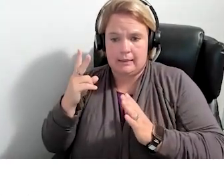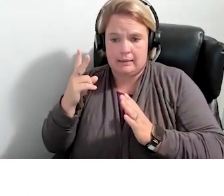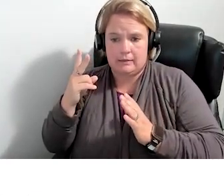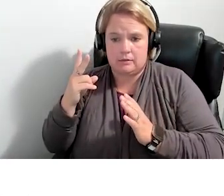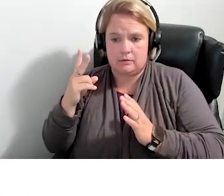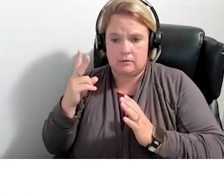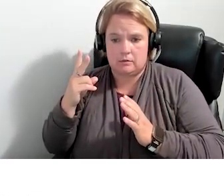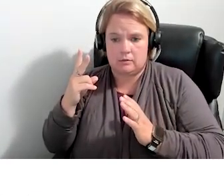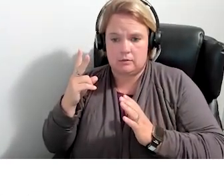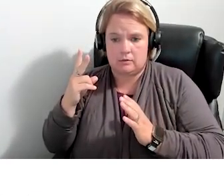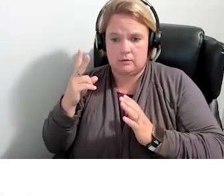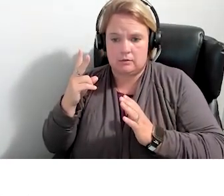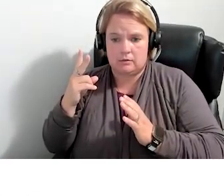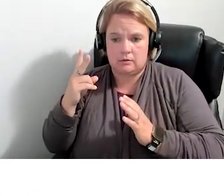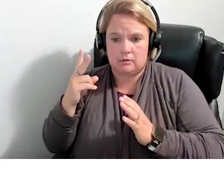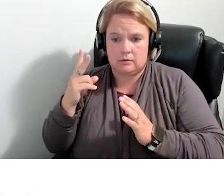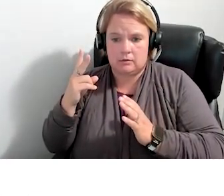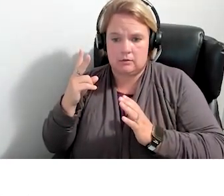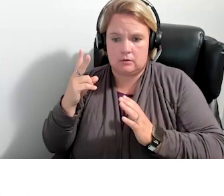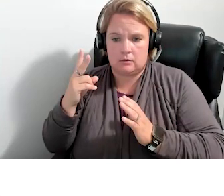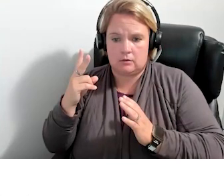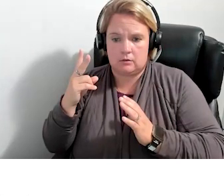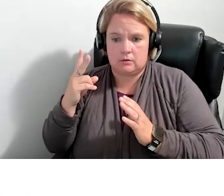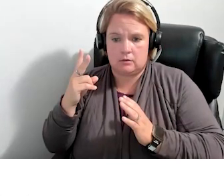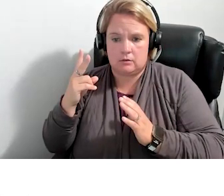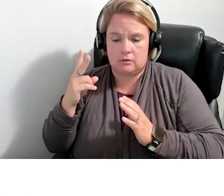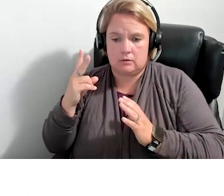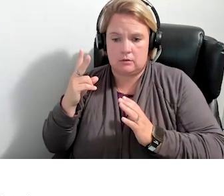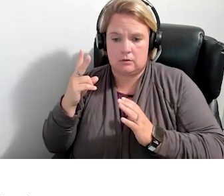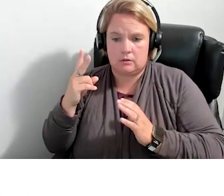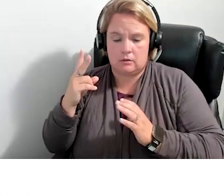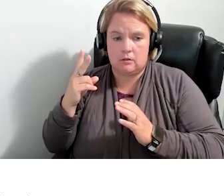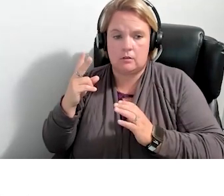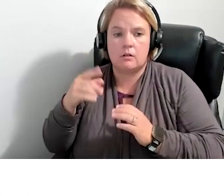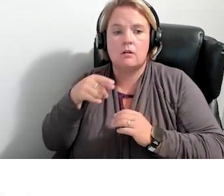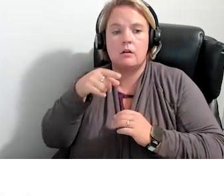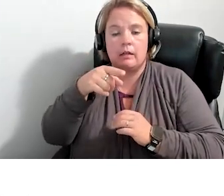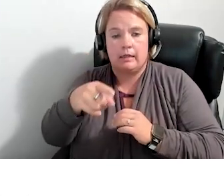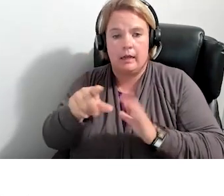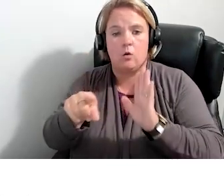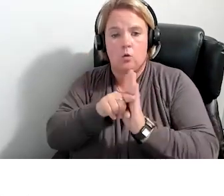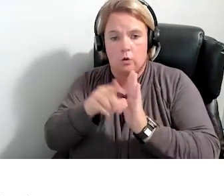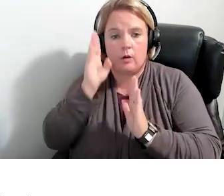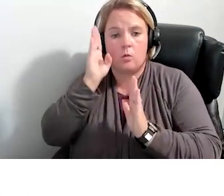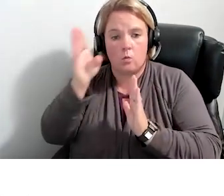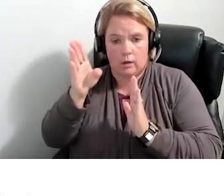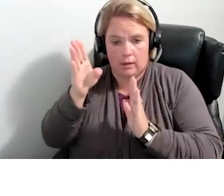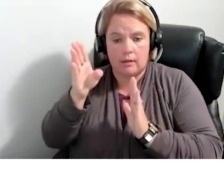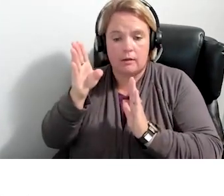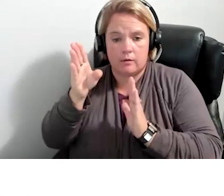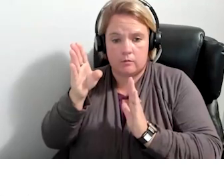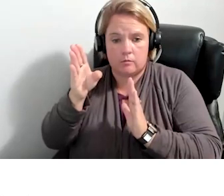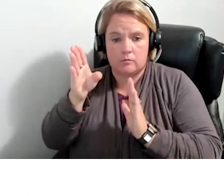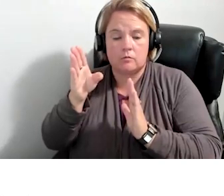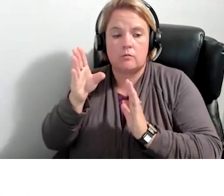discussion and now grades it. And now also can highlight to the students, maybe a